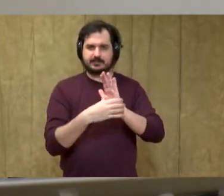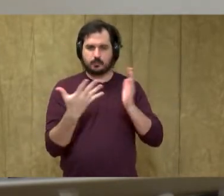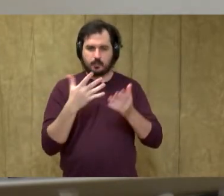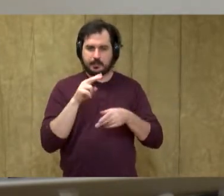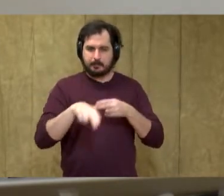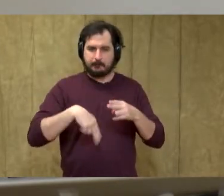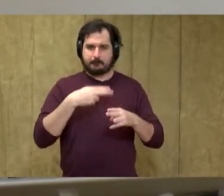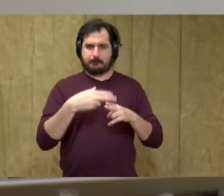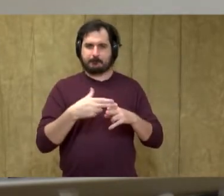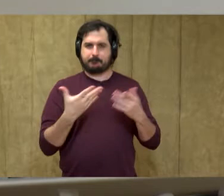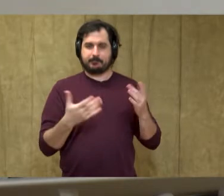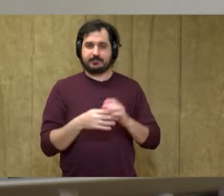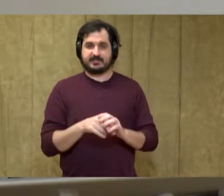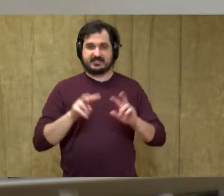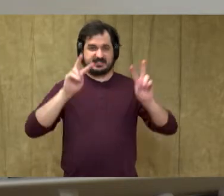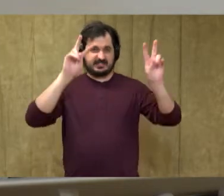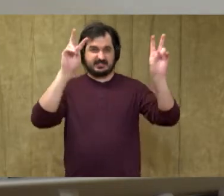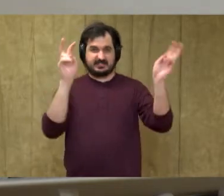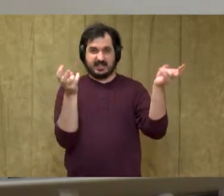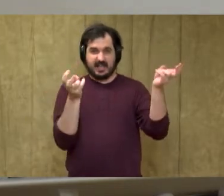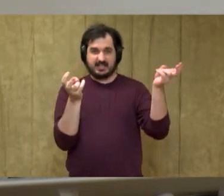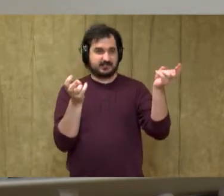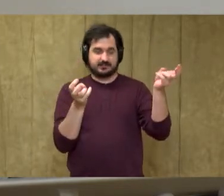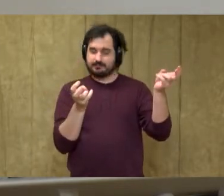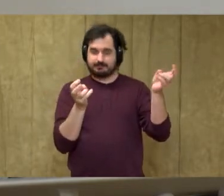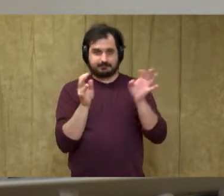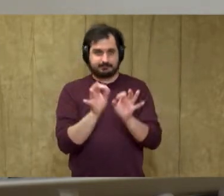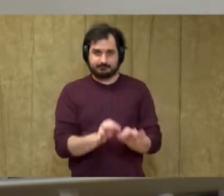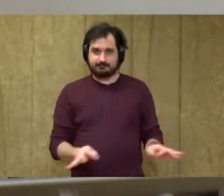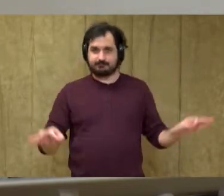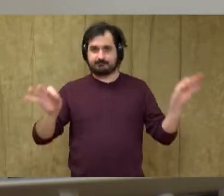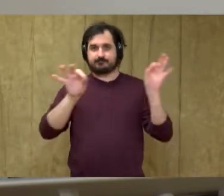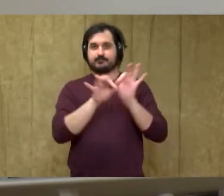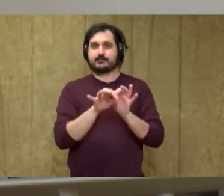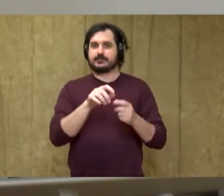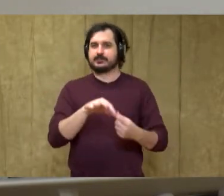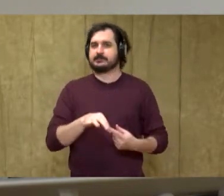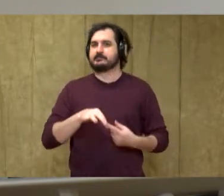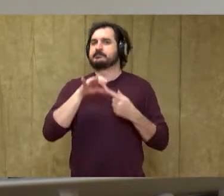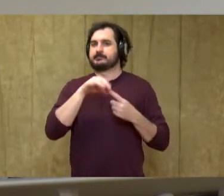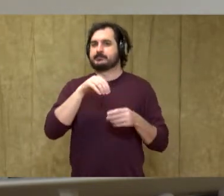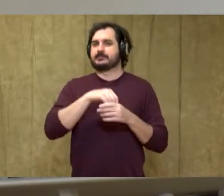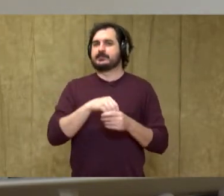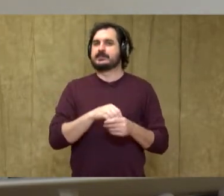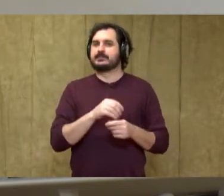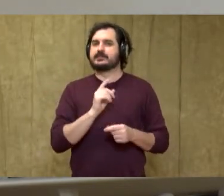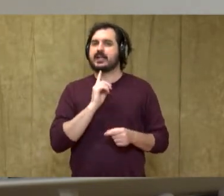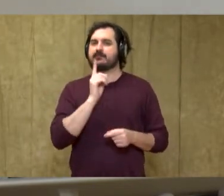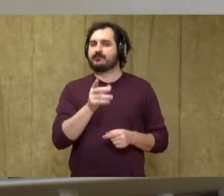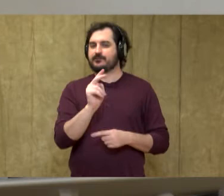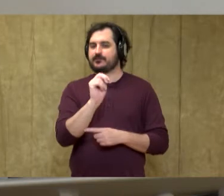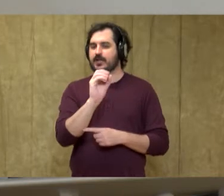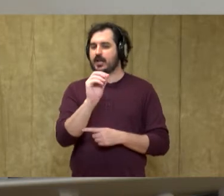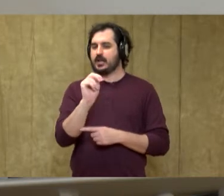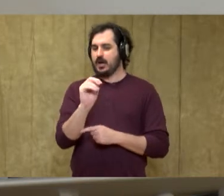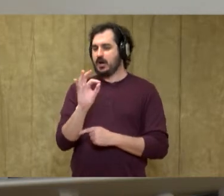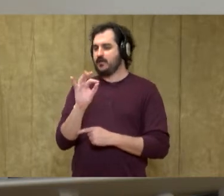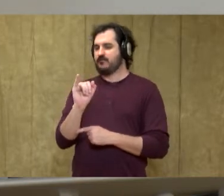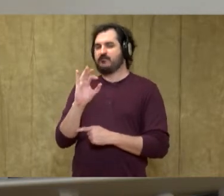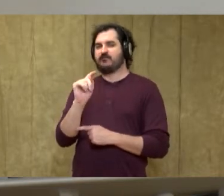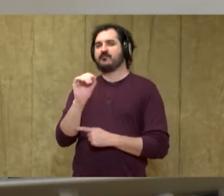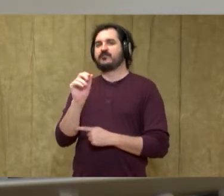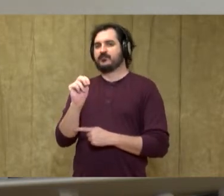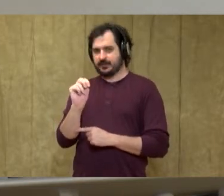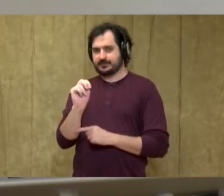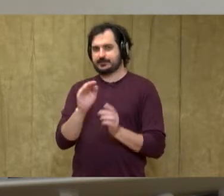headings, subheadings are very, very important in nonfiction text. Also, one of the things I said last Thursday